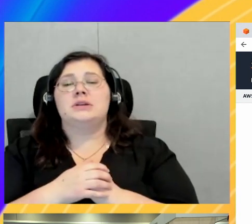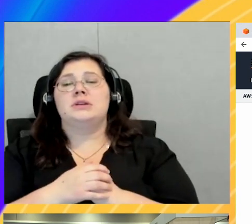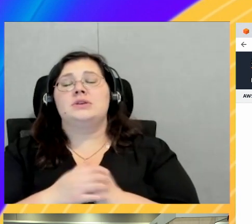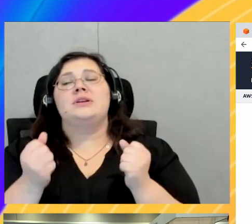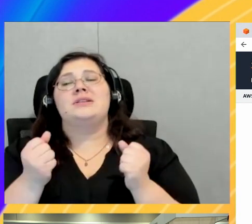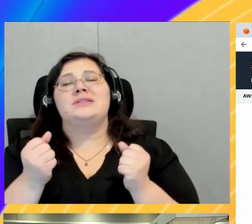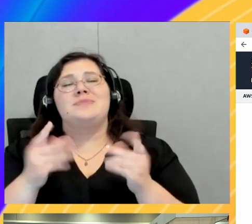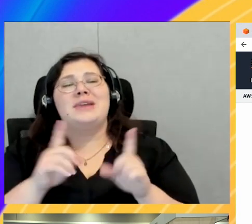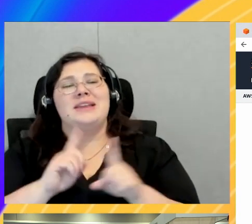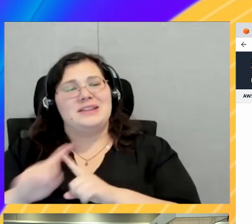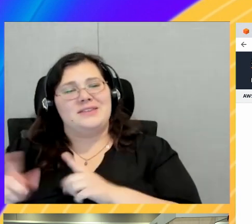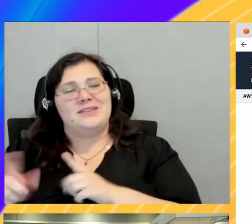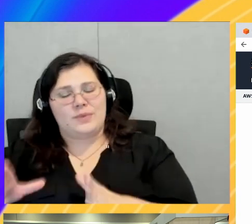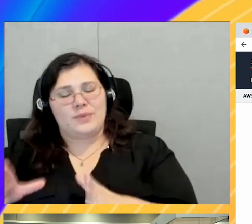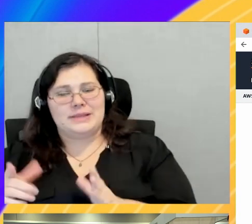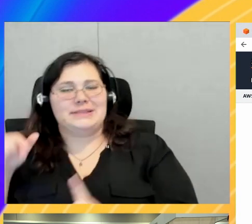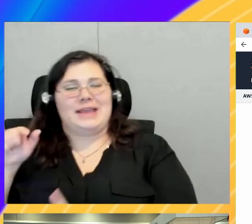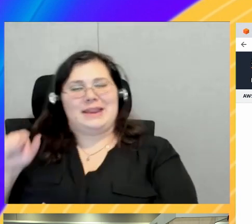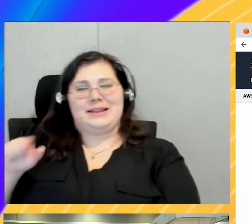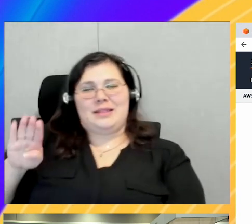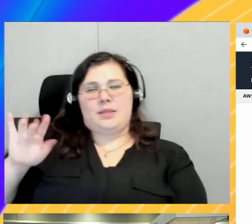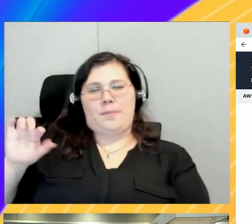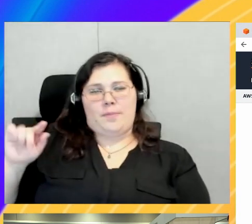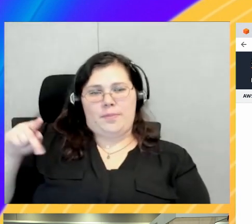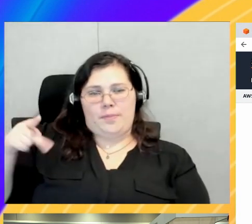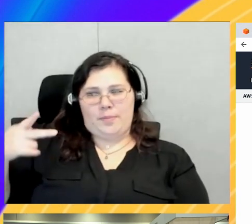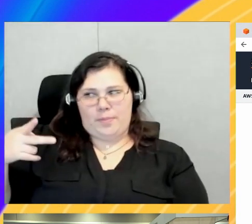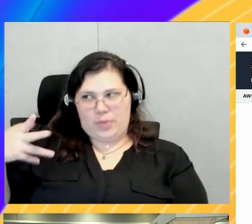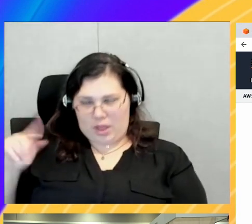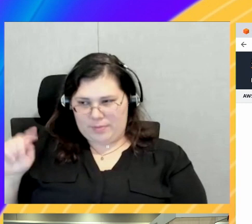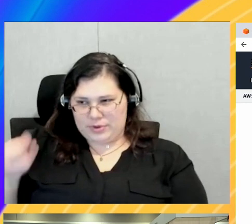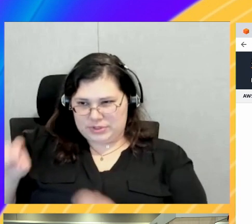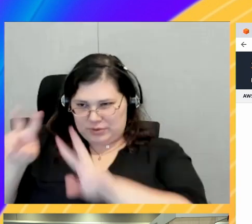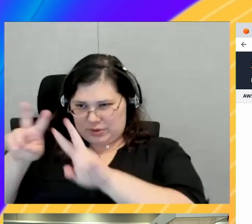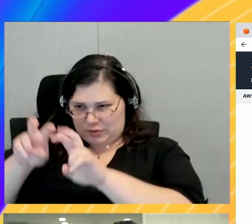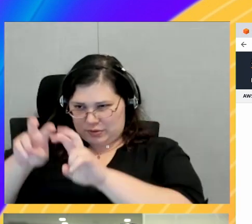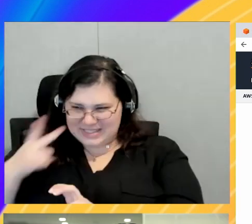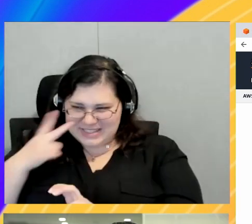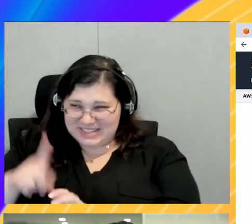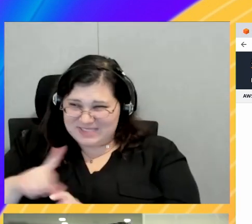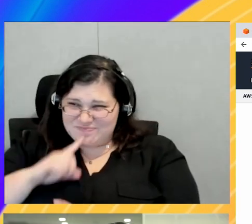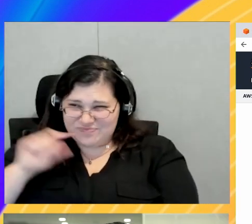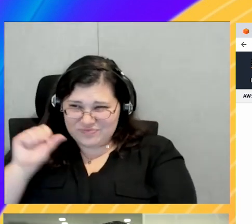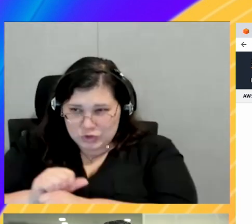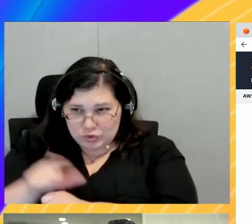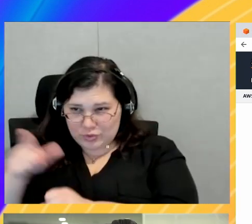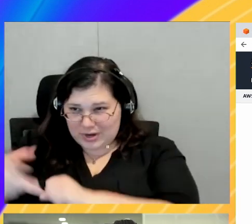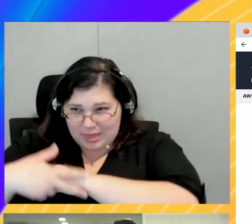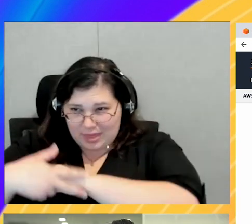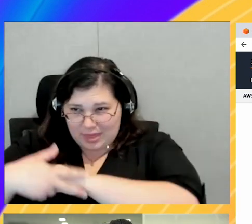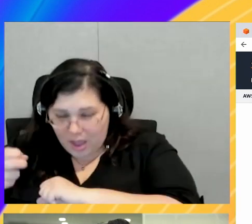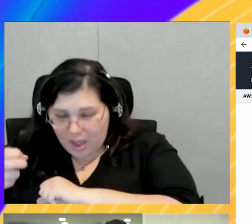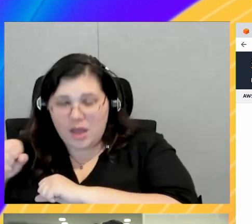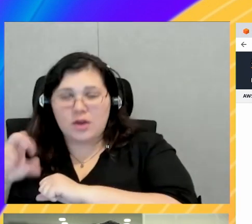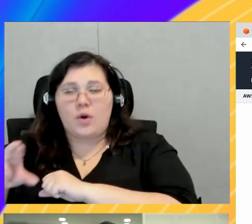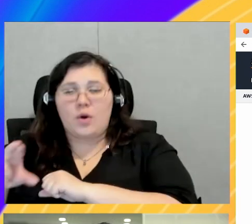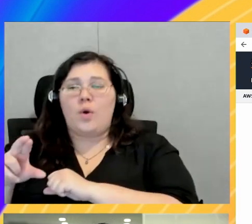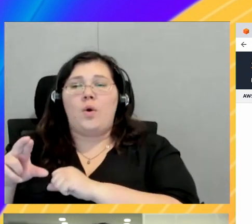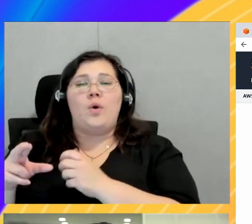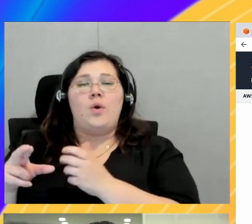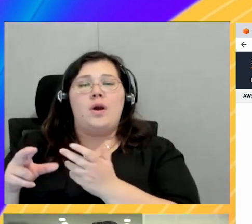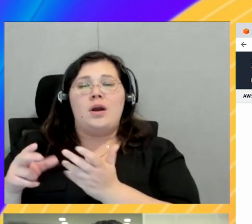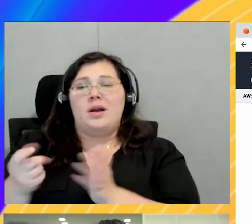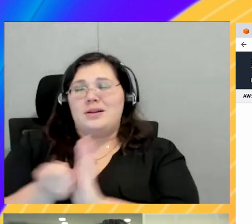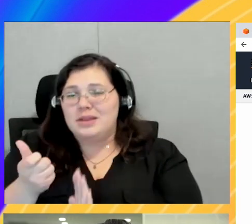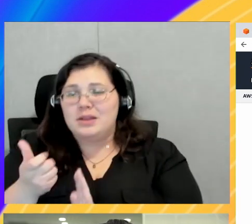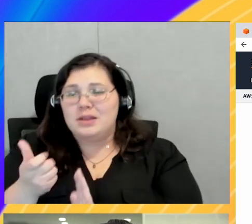here in this blog post, of how to determine if data was truly obtained or if it was deleted. And so I recommend taking a look